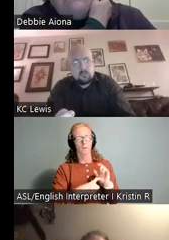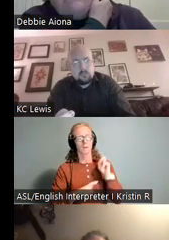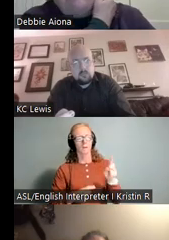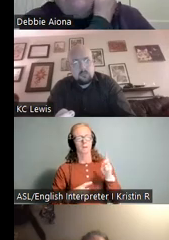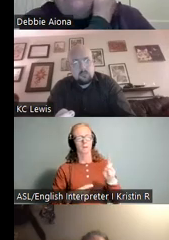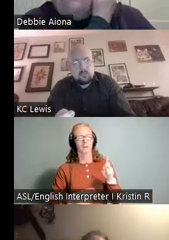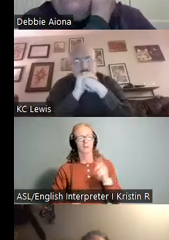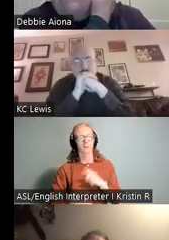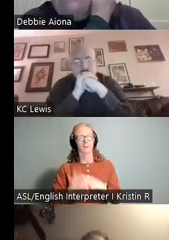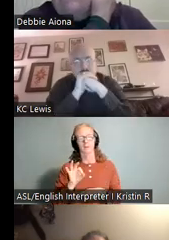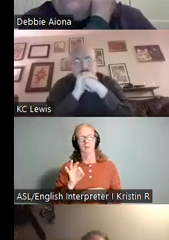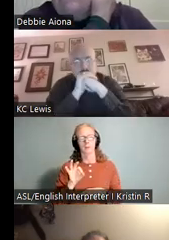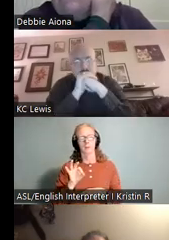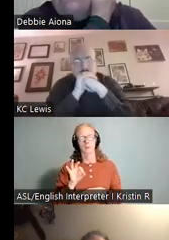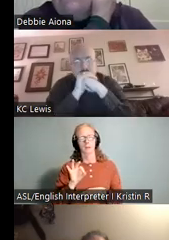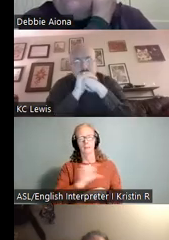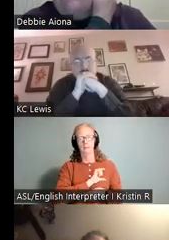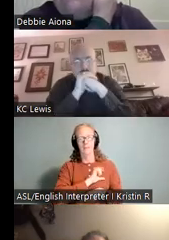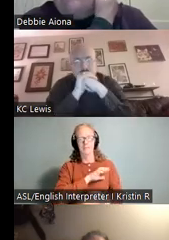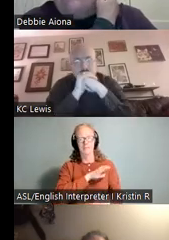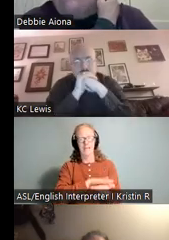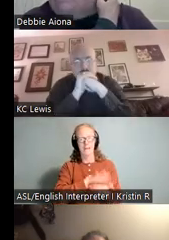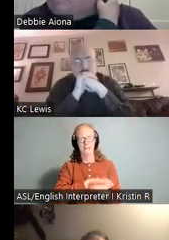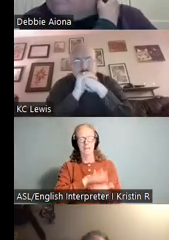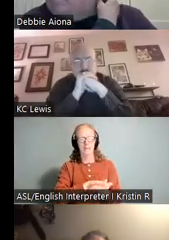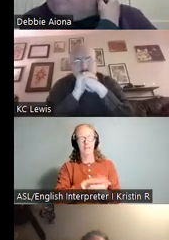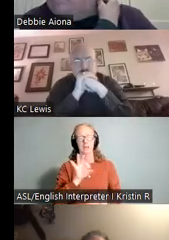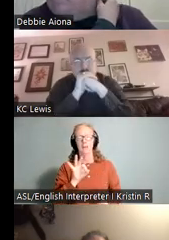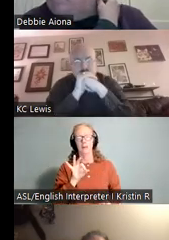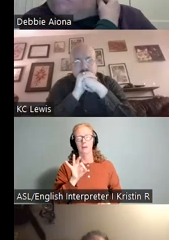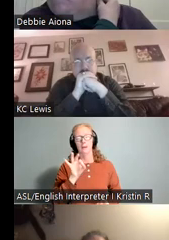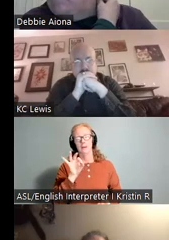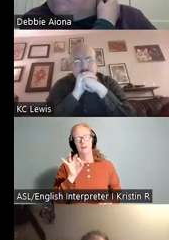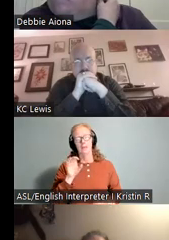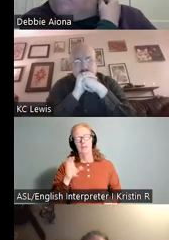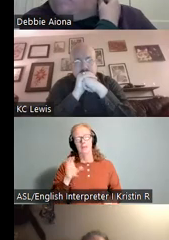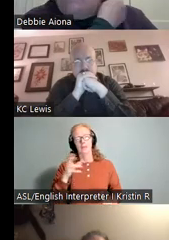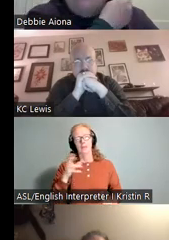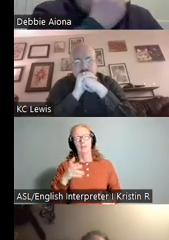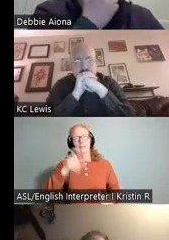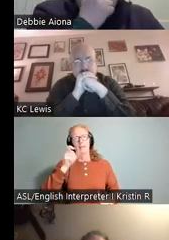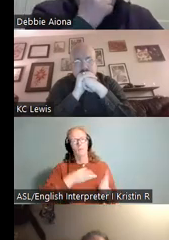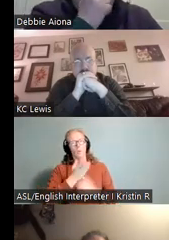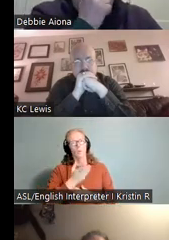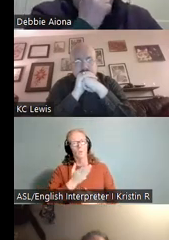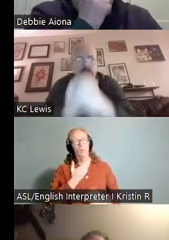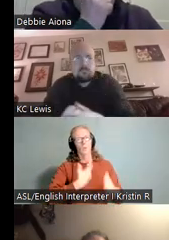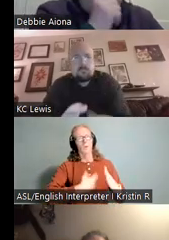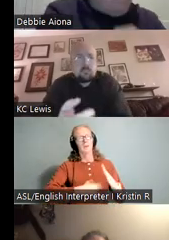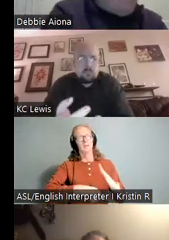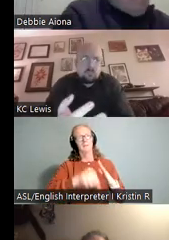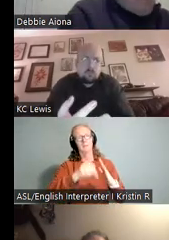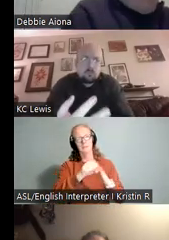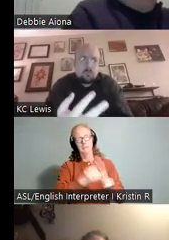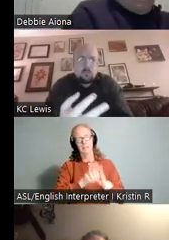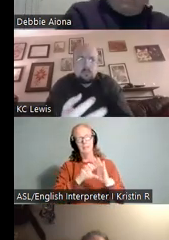foundational police academy is something that is, you have to go through a state entity,